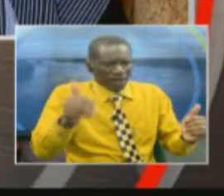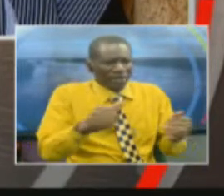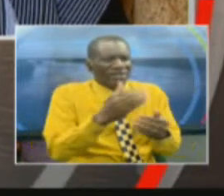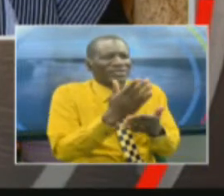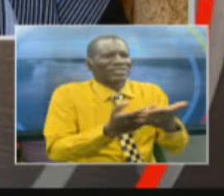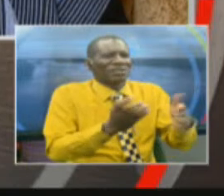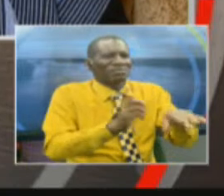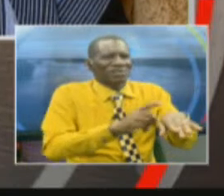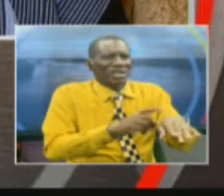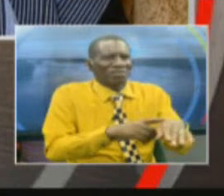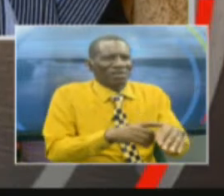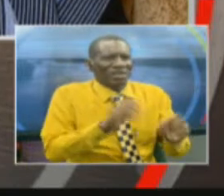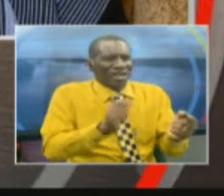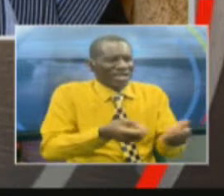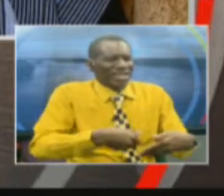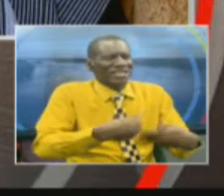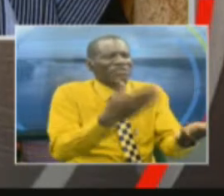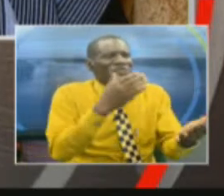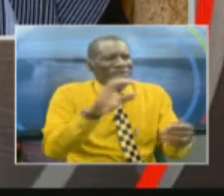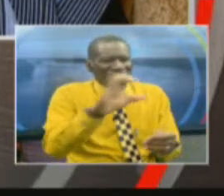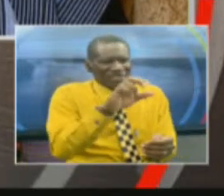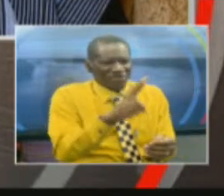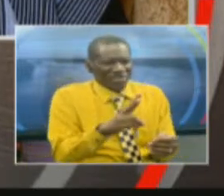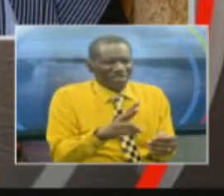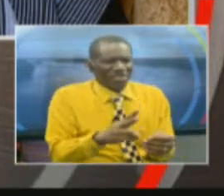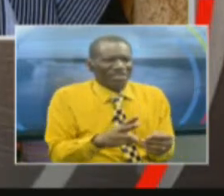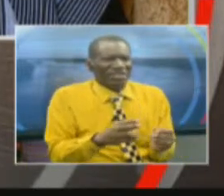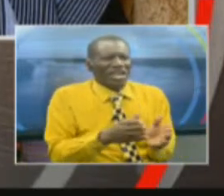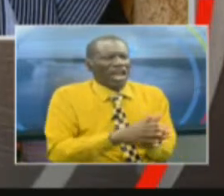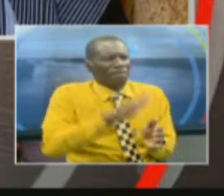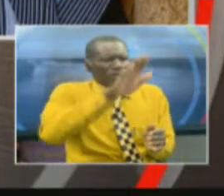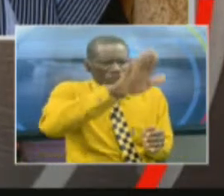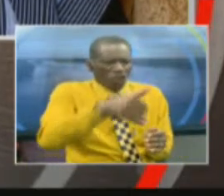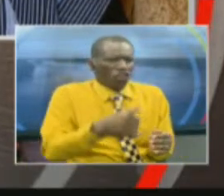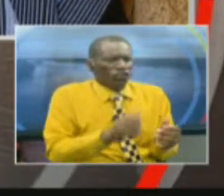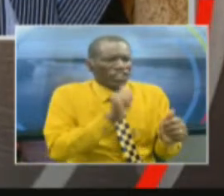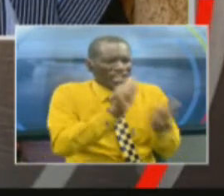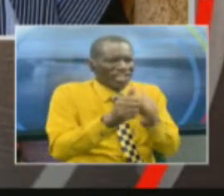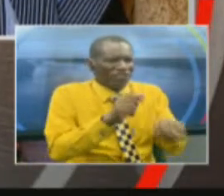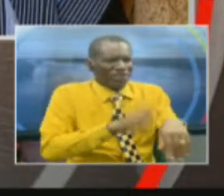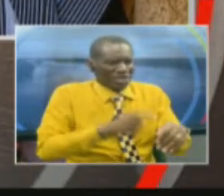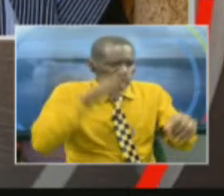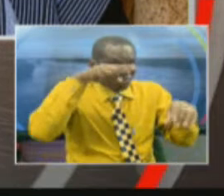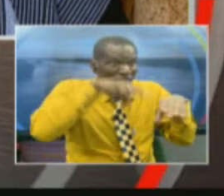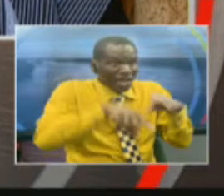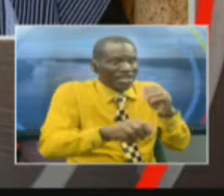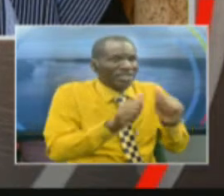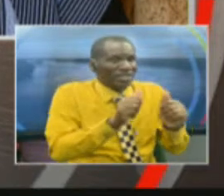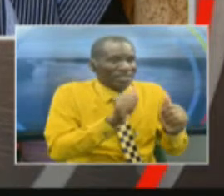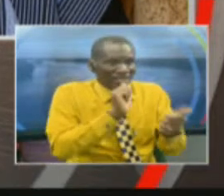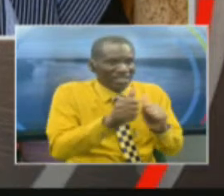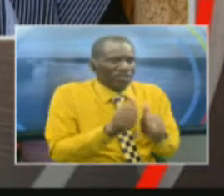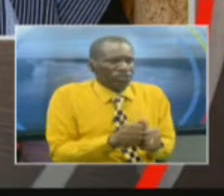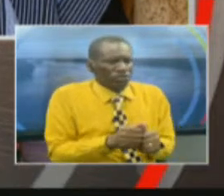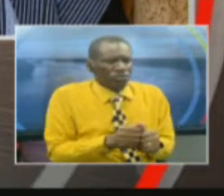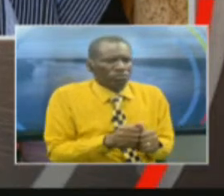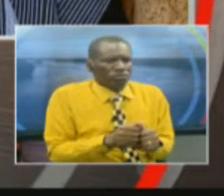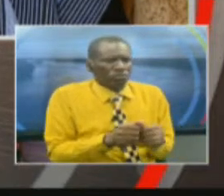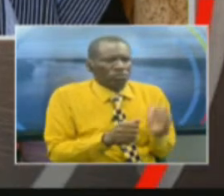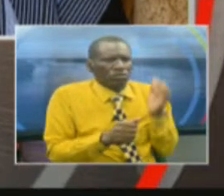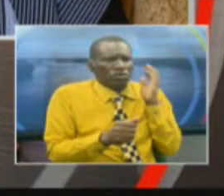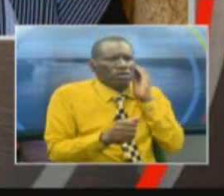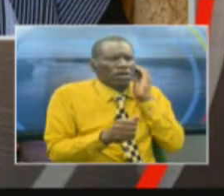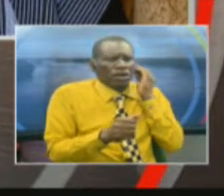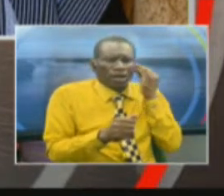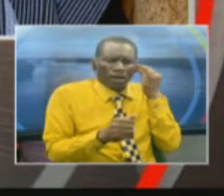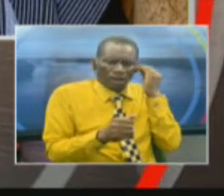sometimes I'll put in my CV, I'll be called, and the moment I show up, there's no facility to